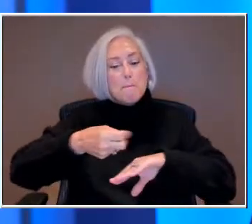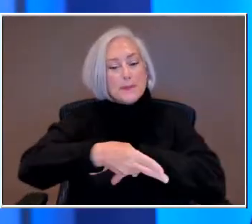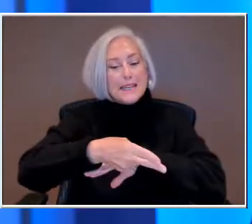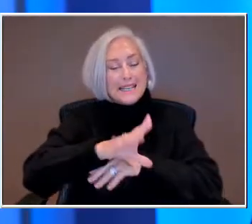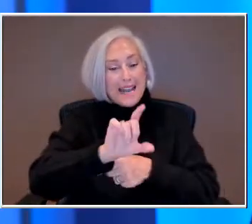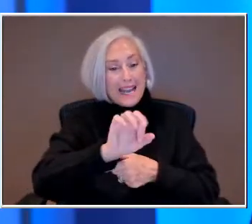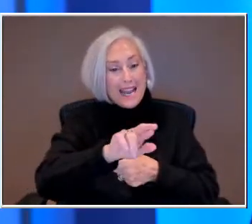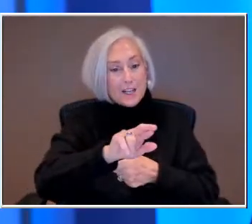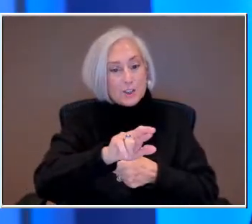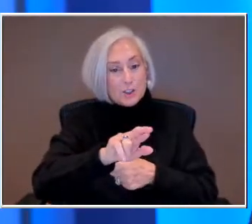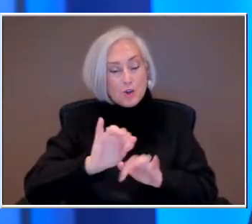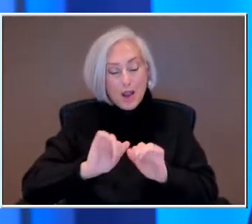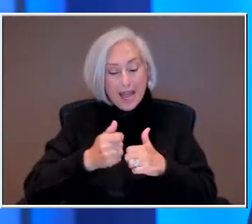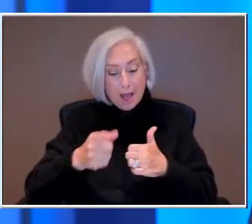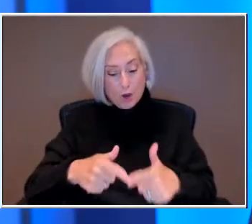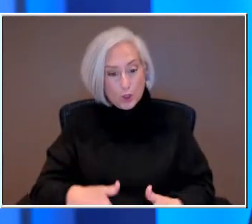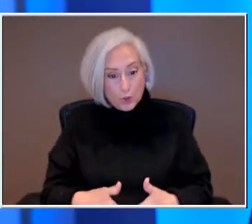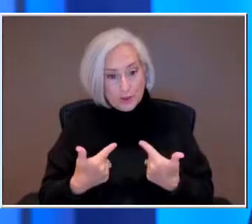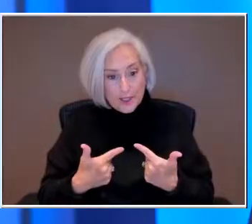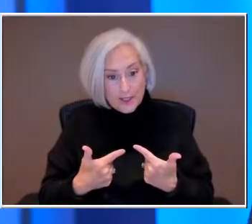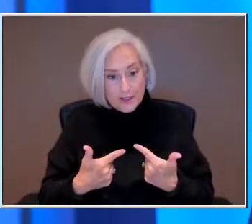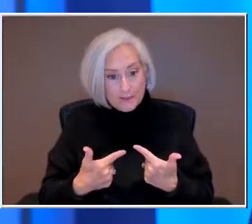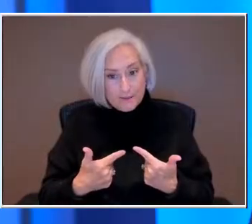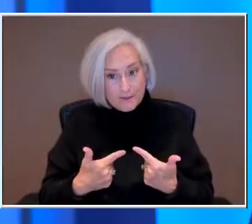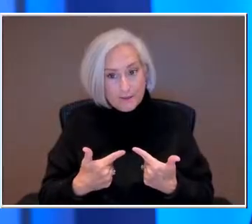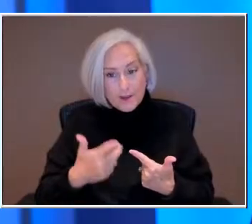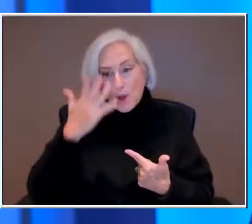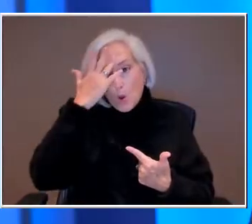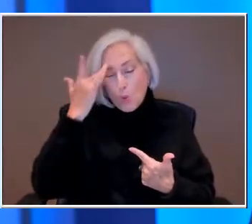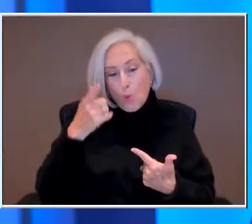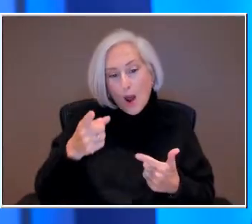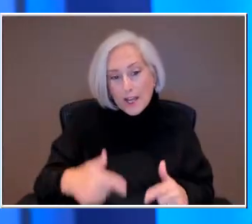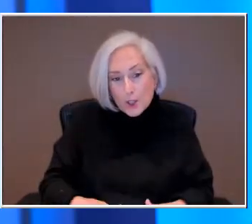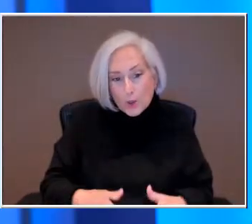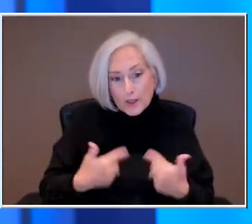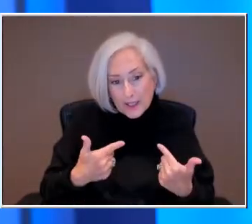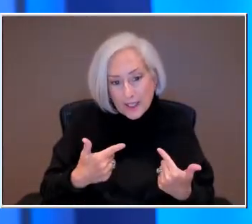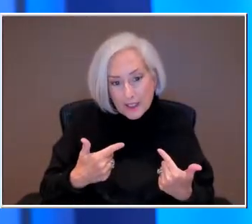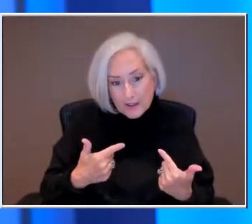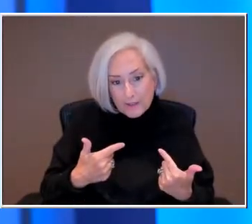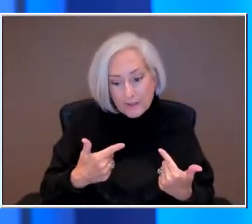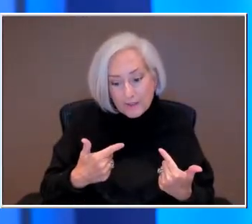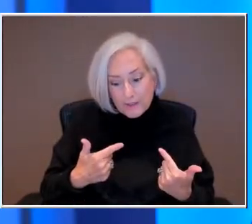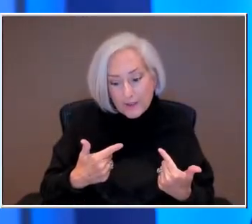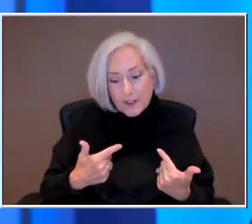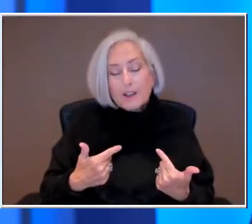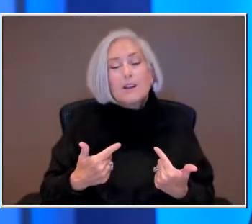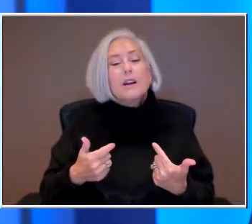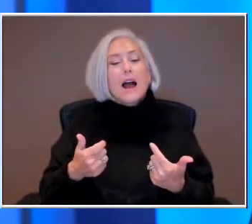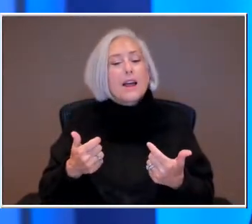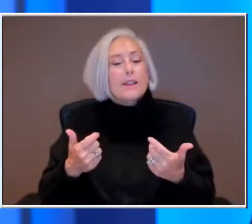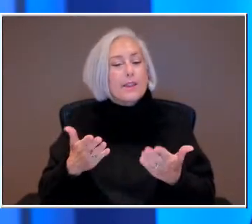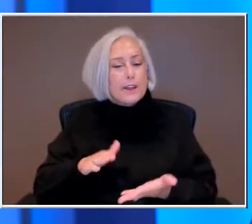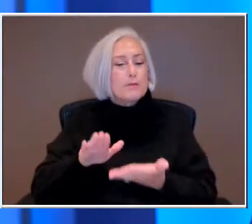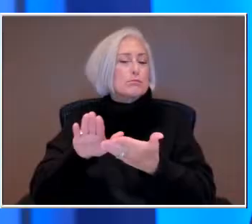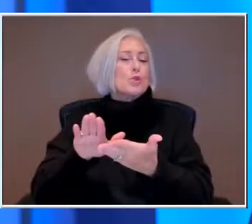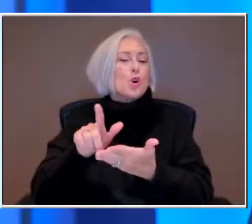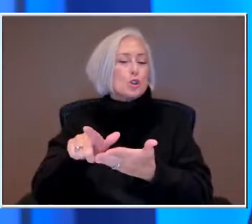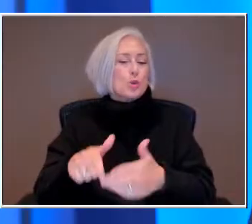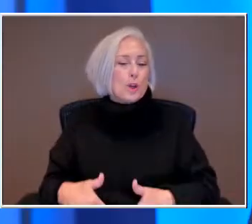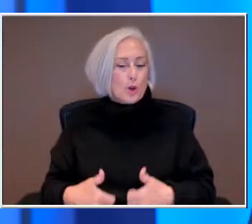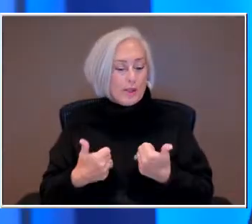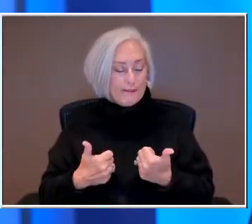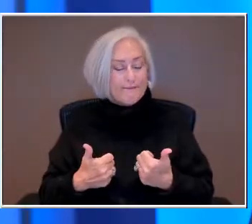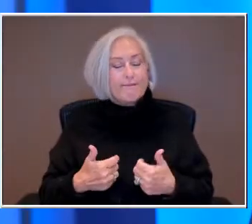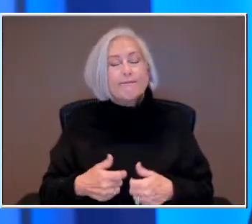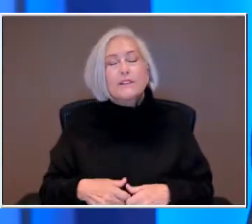live, by why you live, and in the manner of which you live. So if you're ever given